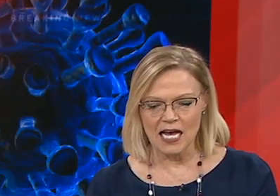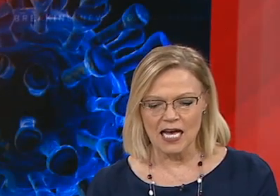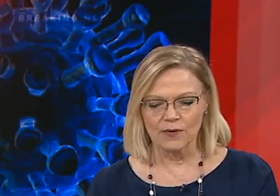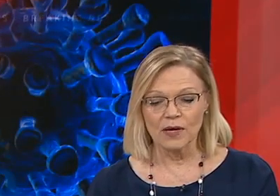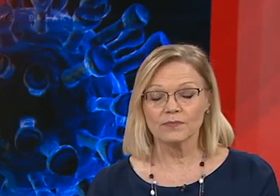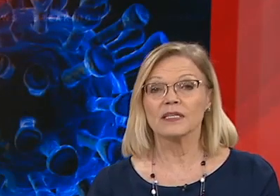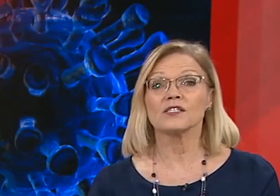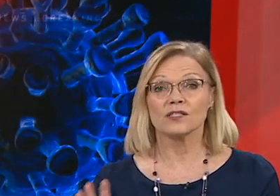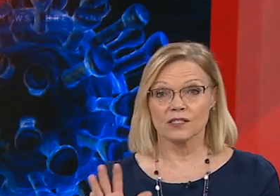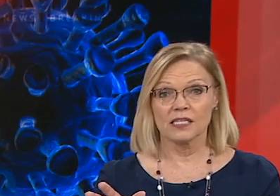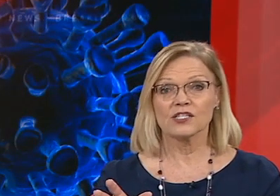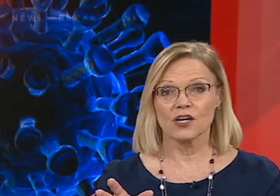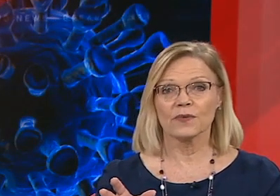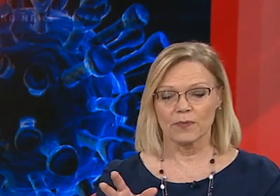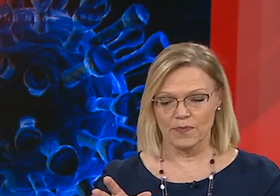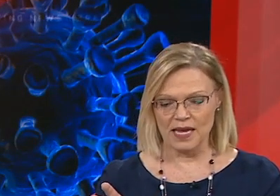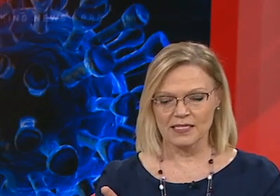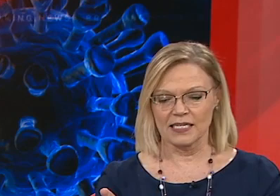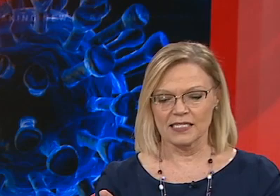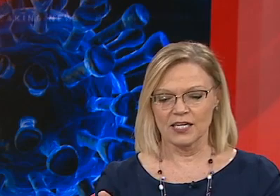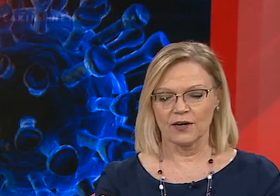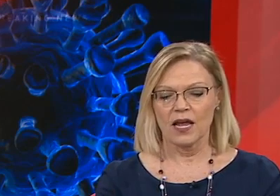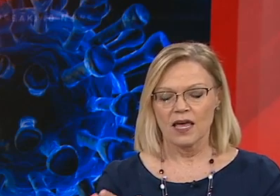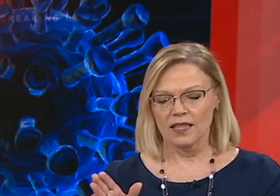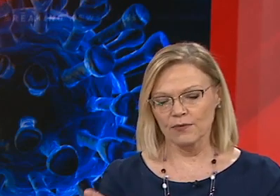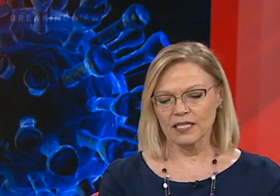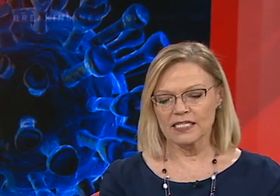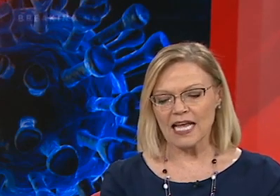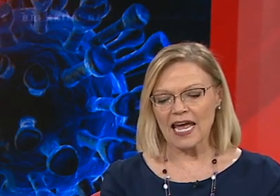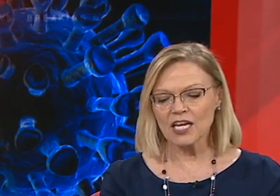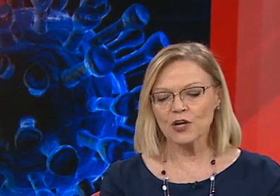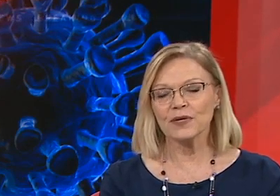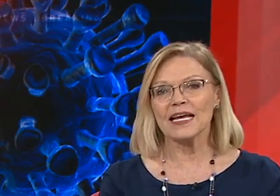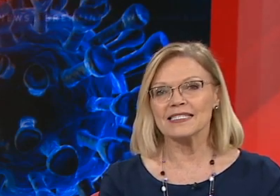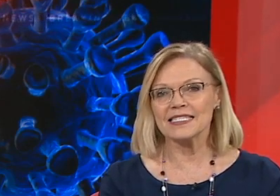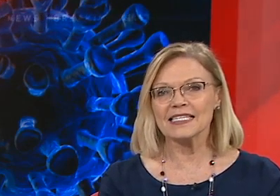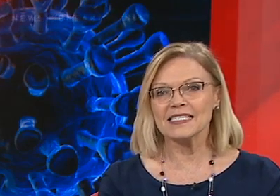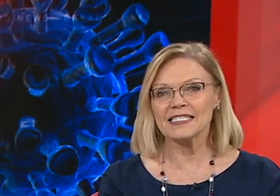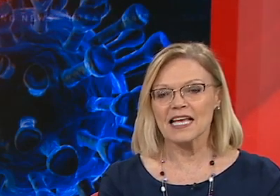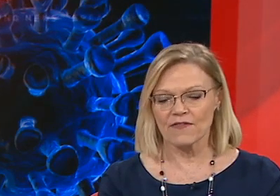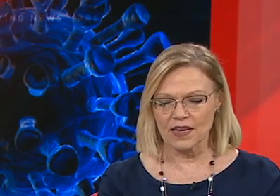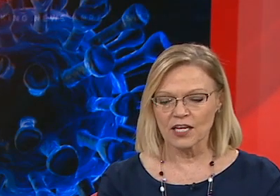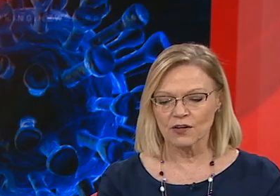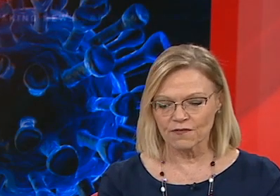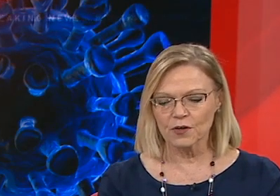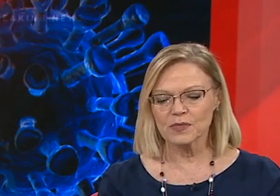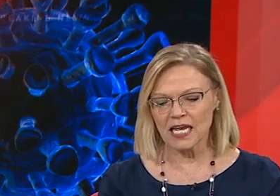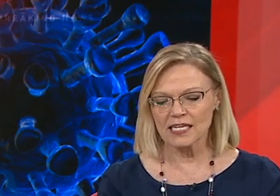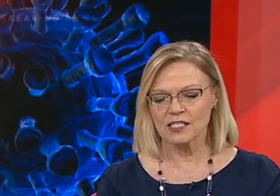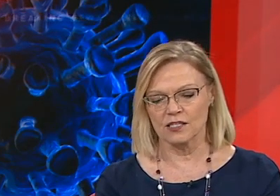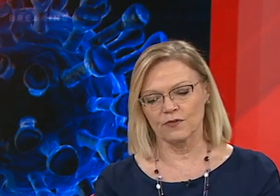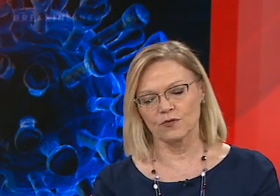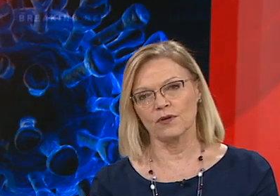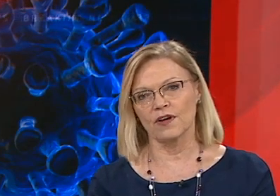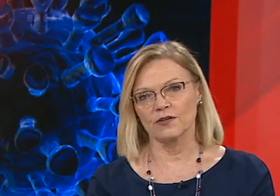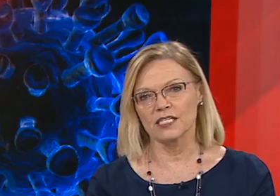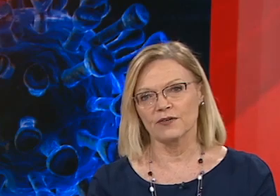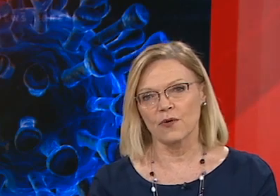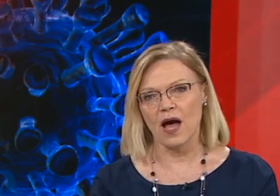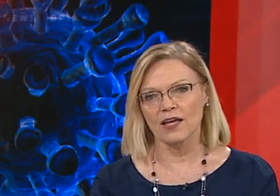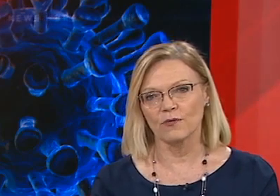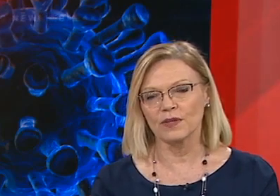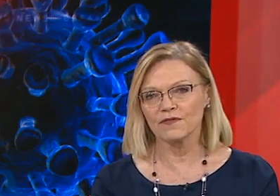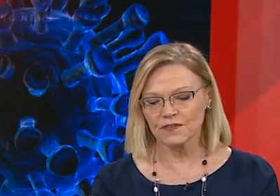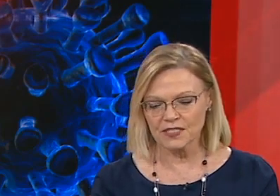see, let's start with the basics here. They released 867 confirmed cases of coronavirus